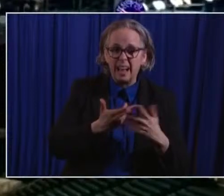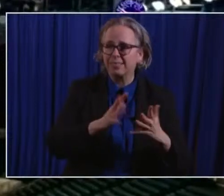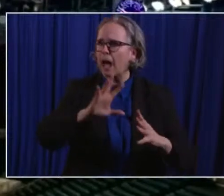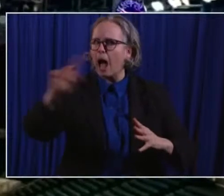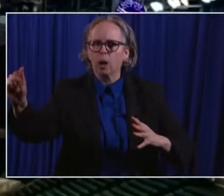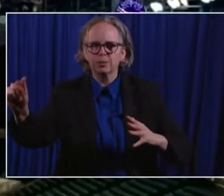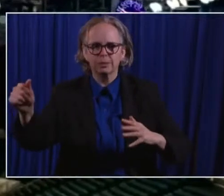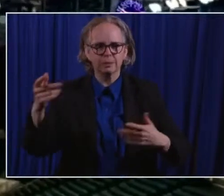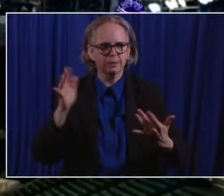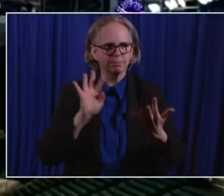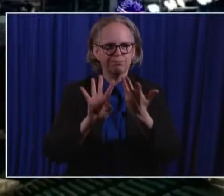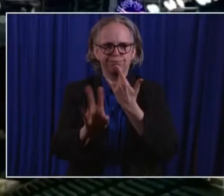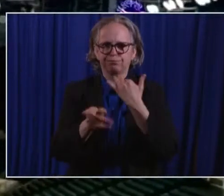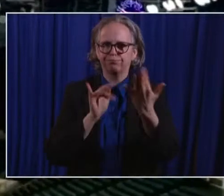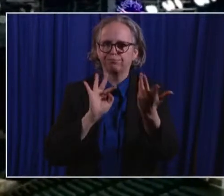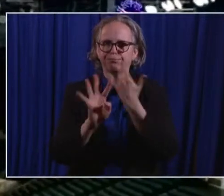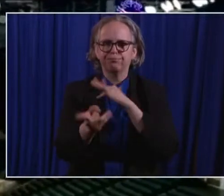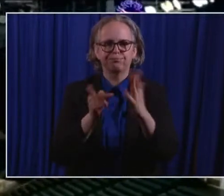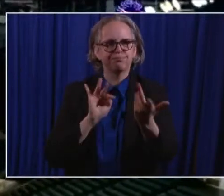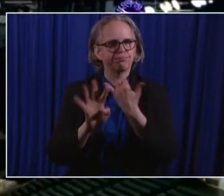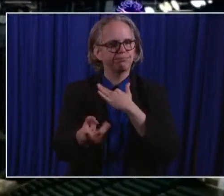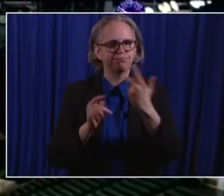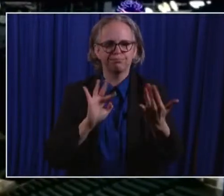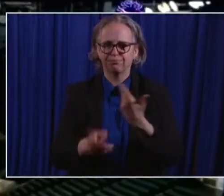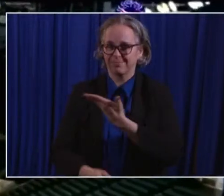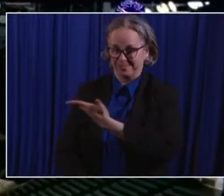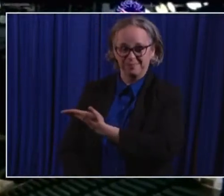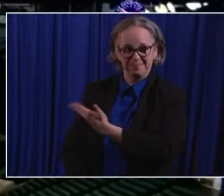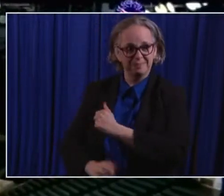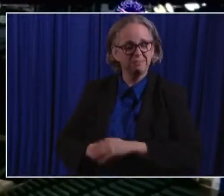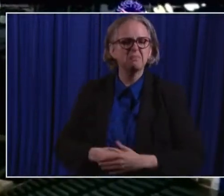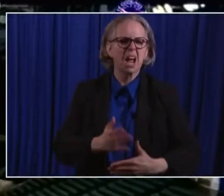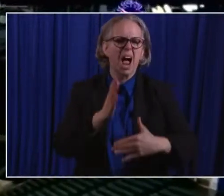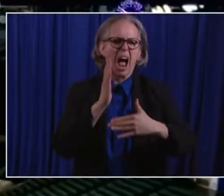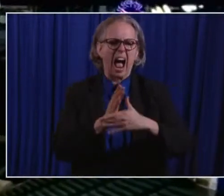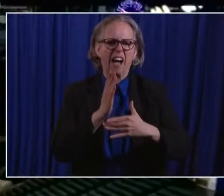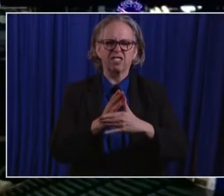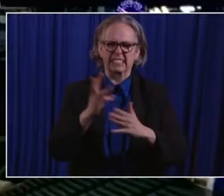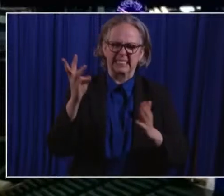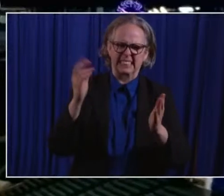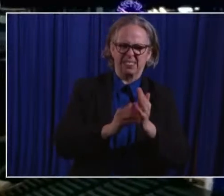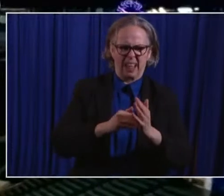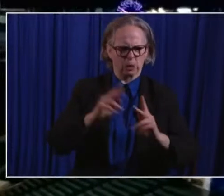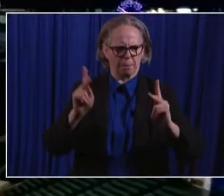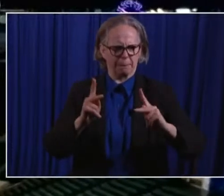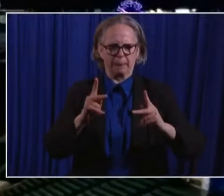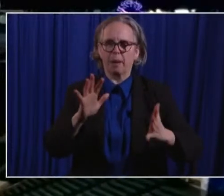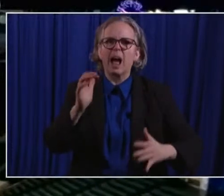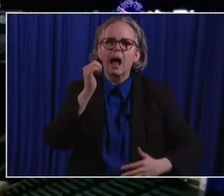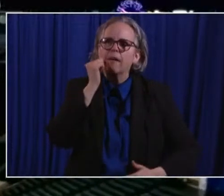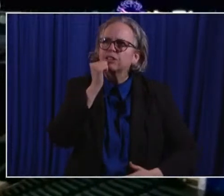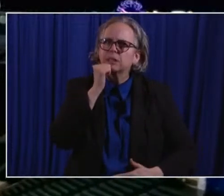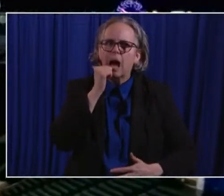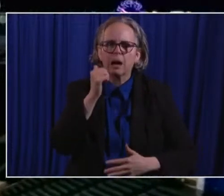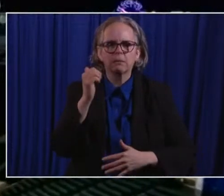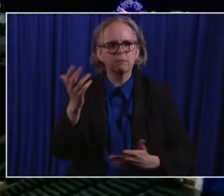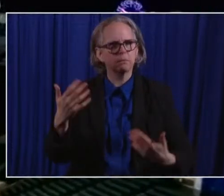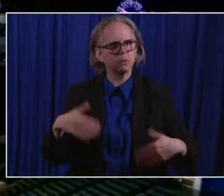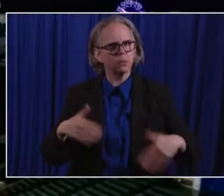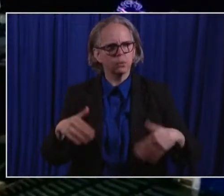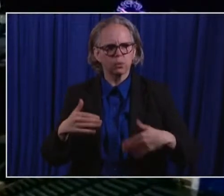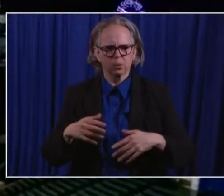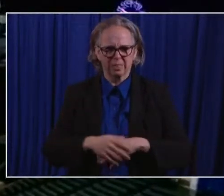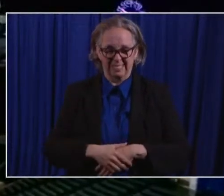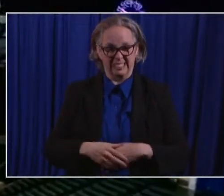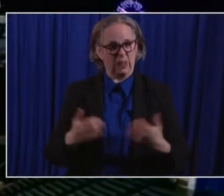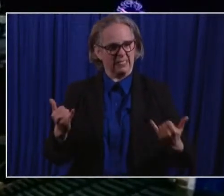approximately 6,000 people a day through the clinic. We are now in the 7th week. So during this week, week